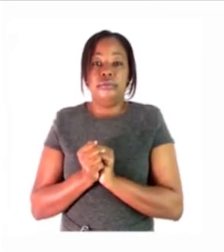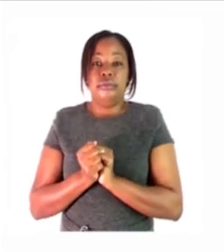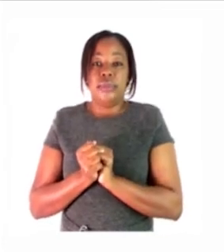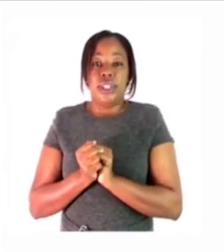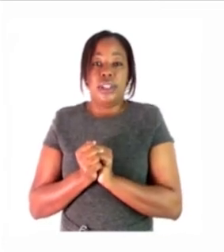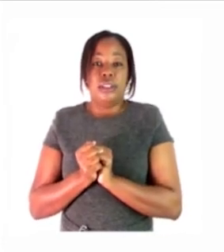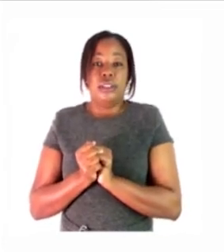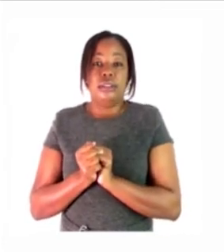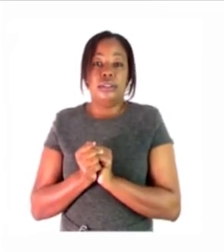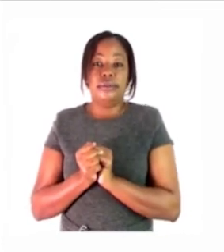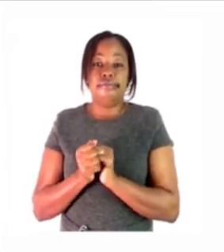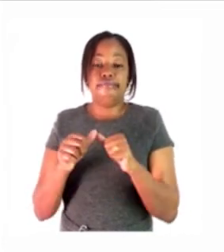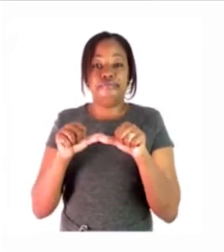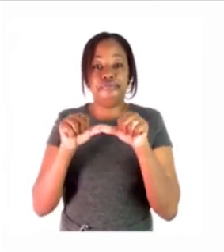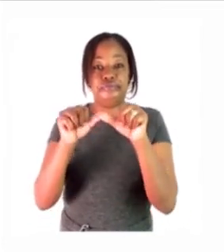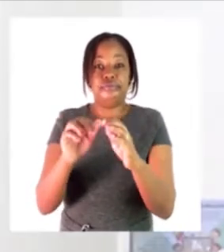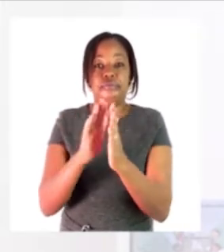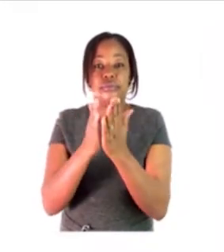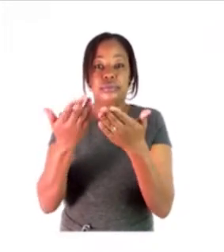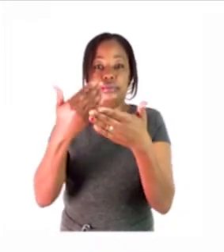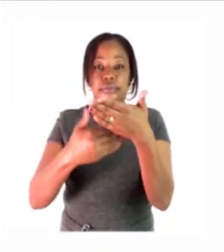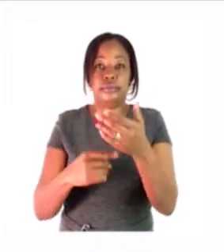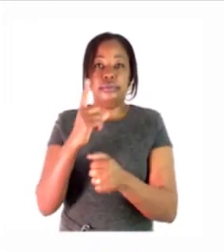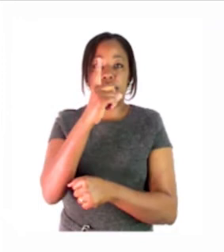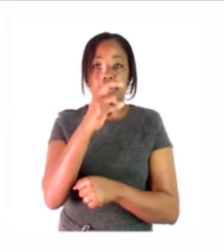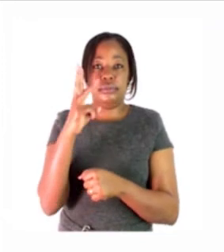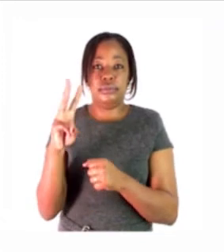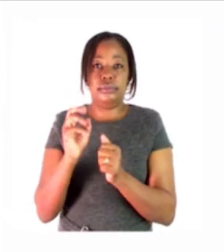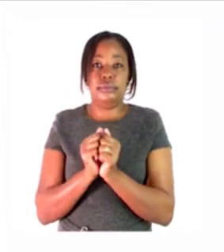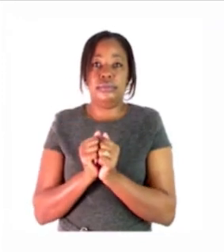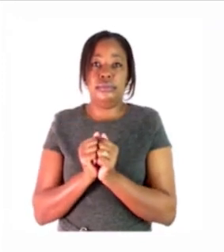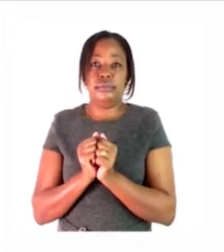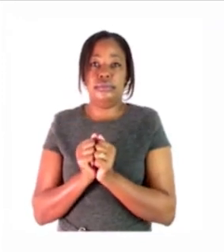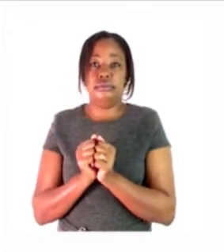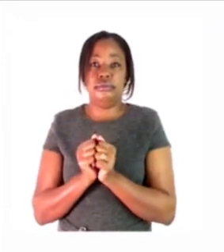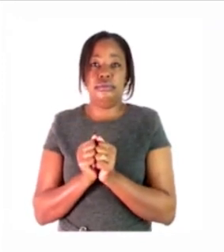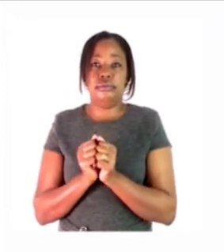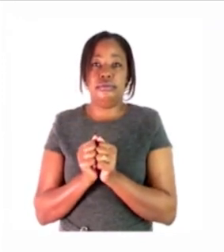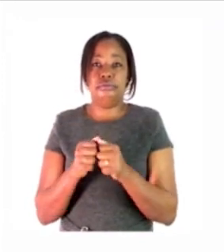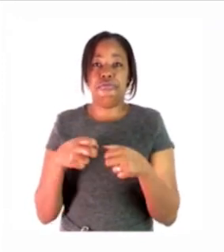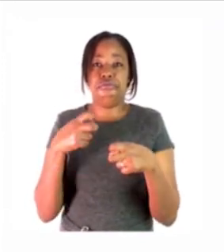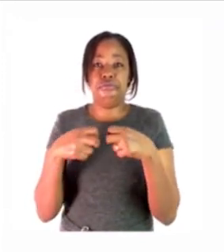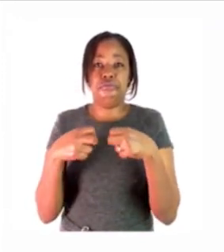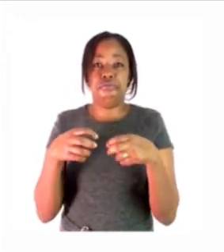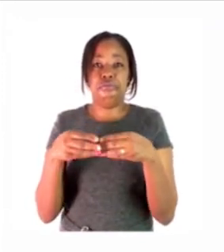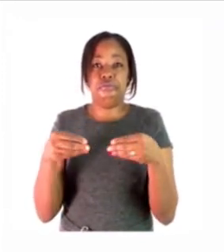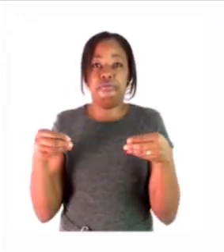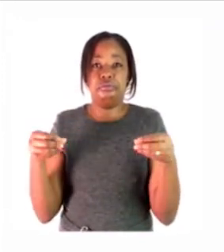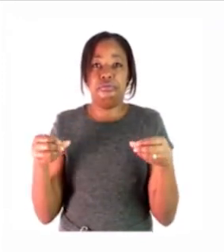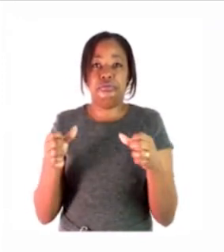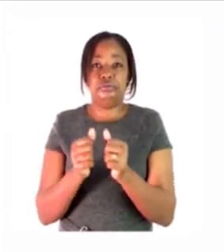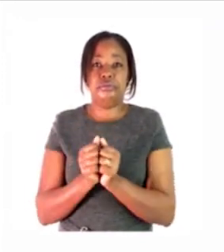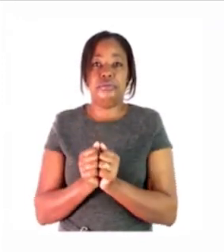Let's move over to page 13. On page 13, we have problems. Remember what I have advised you to